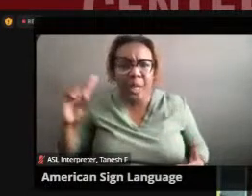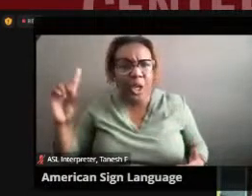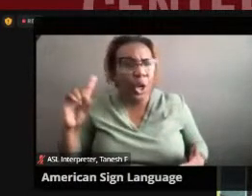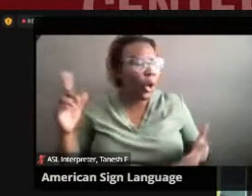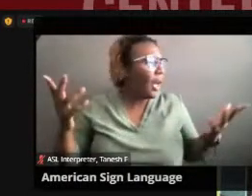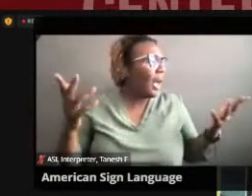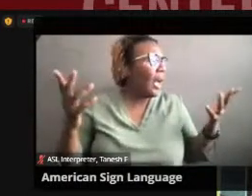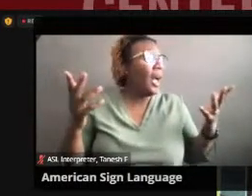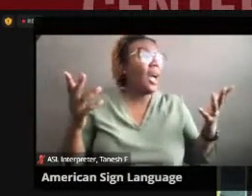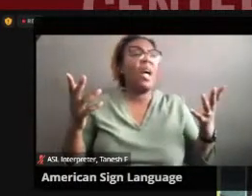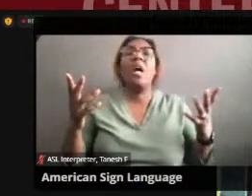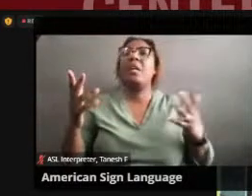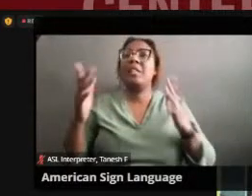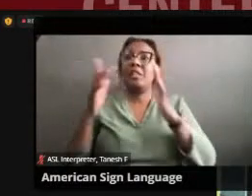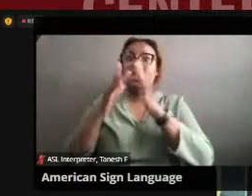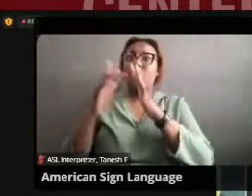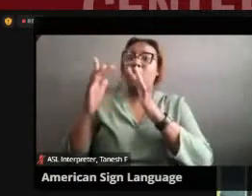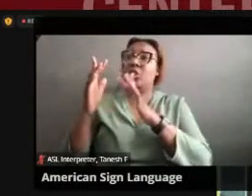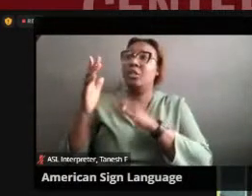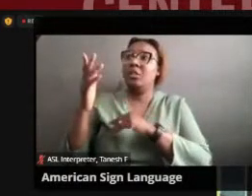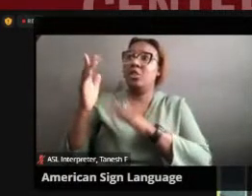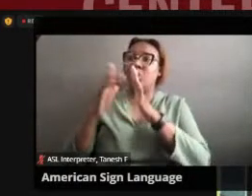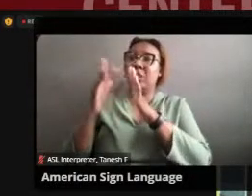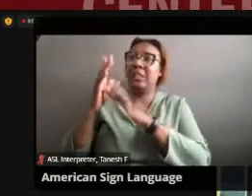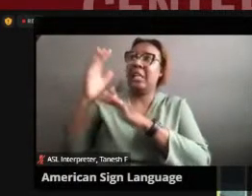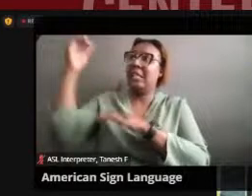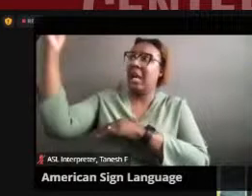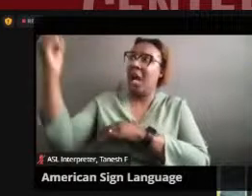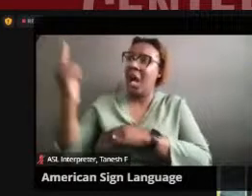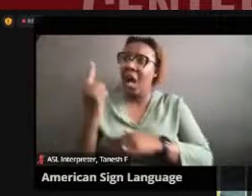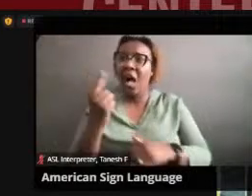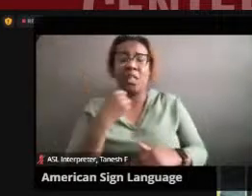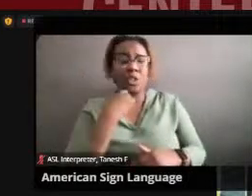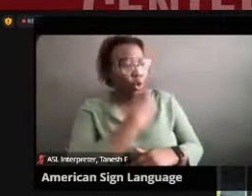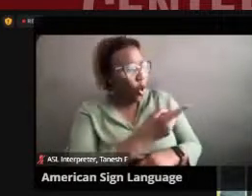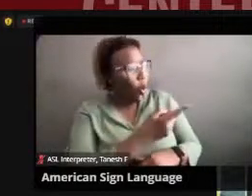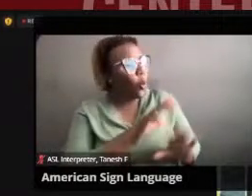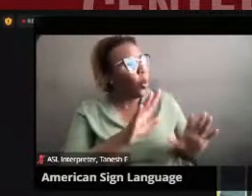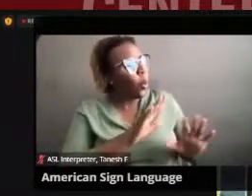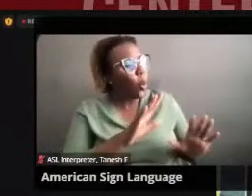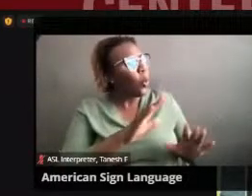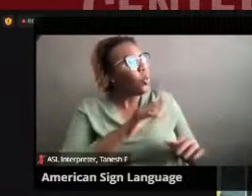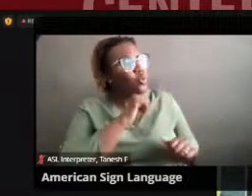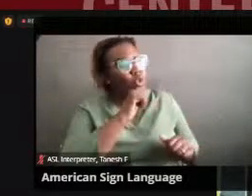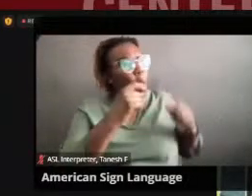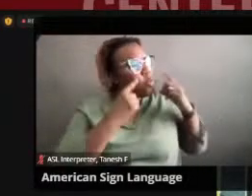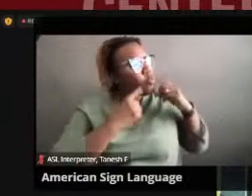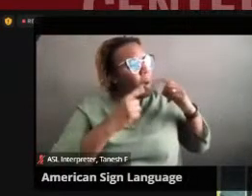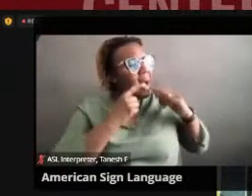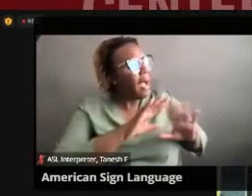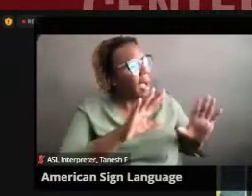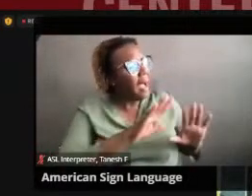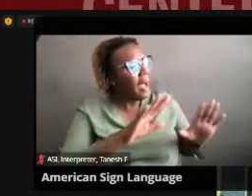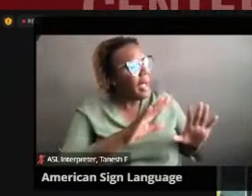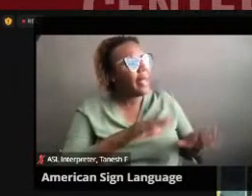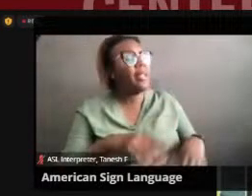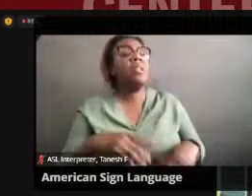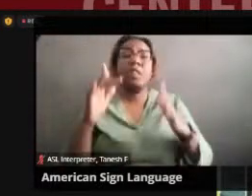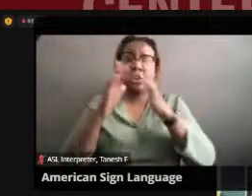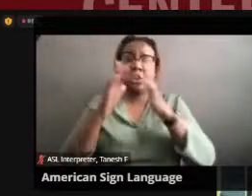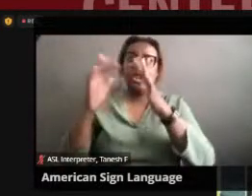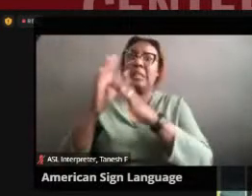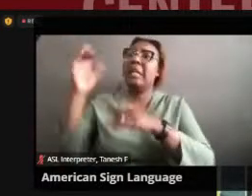"Do not hold on to me." He then appeared to the disciples and breathed on them to receive the